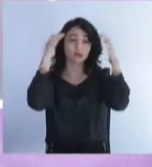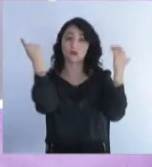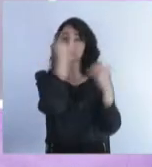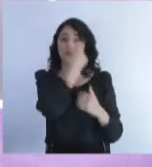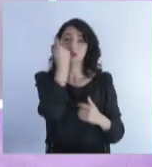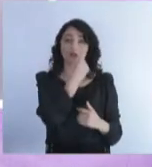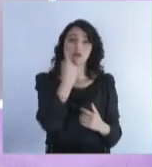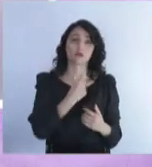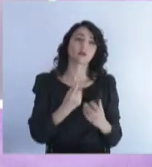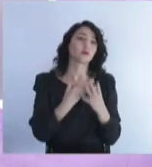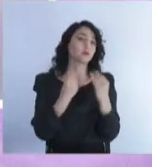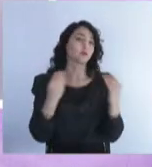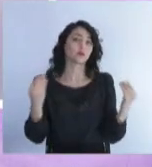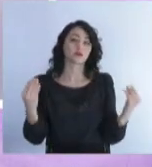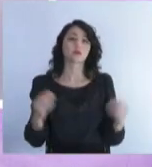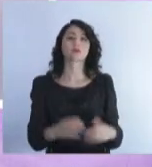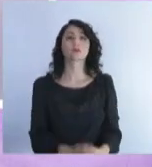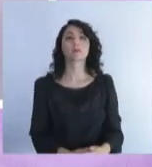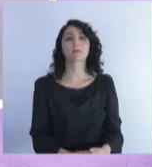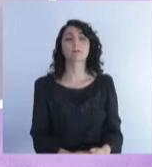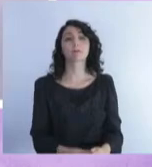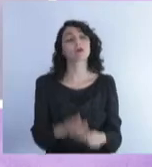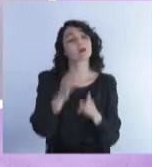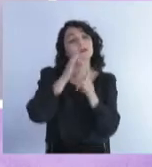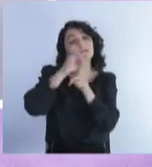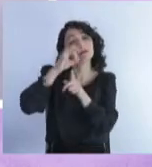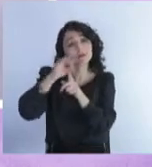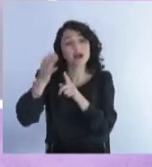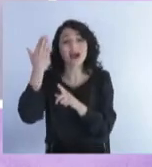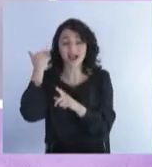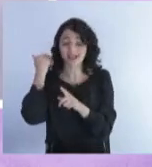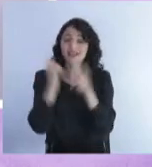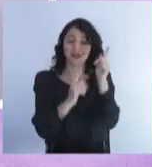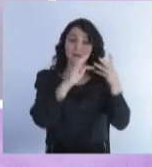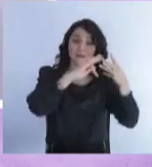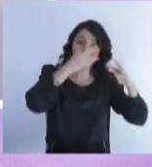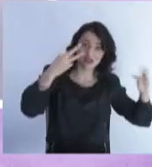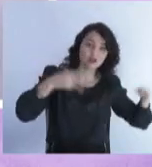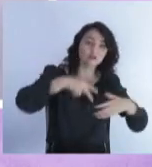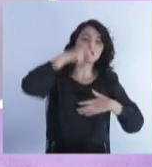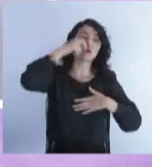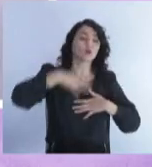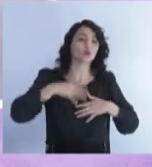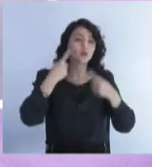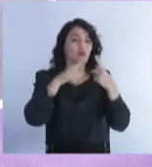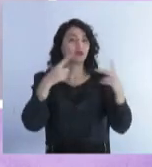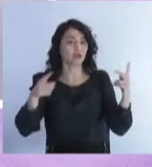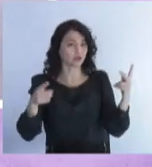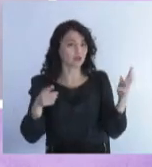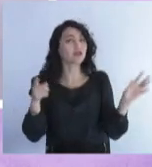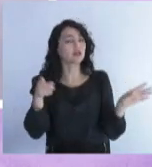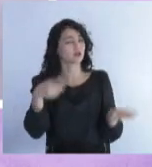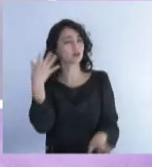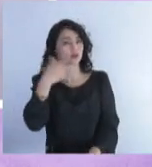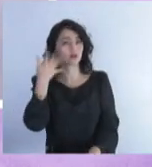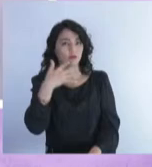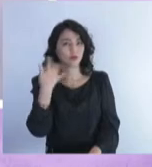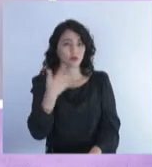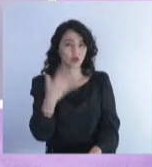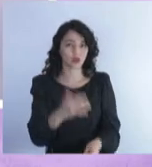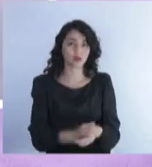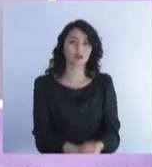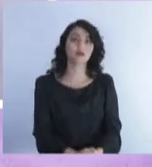teaching online. So I recommend the methods that I shared. They do work. There's a lot of science behind